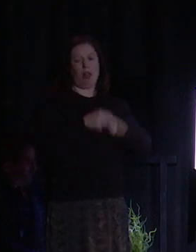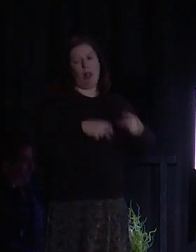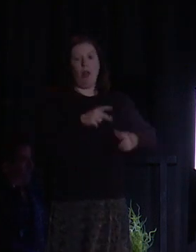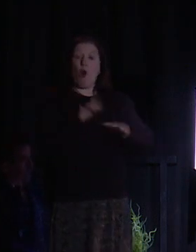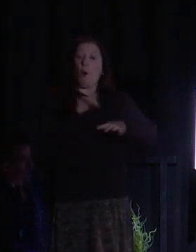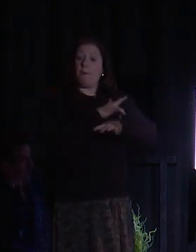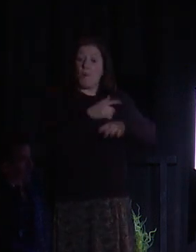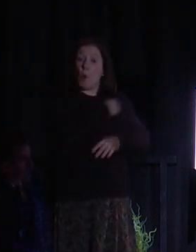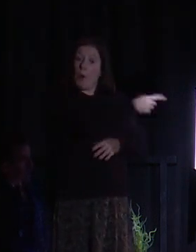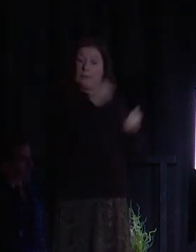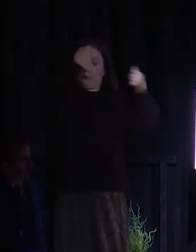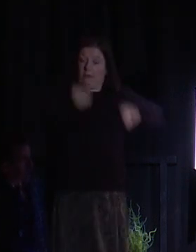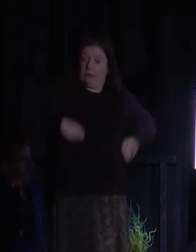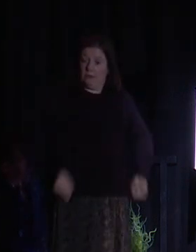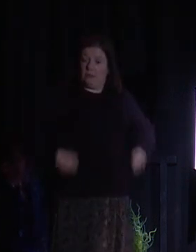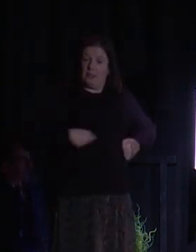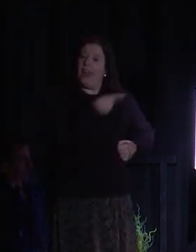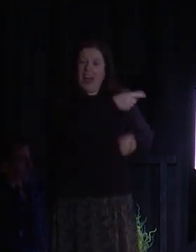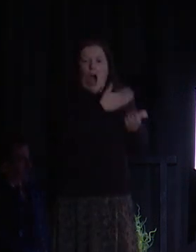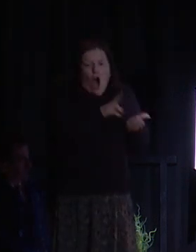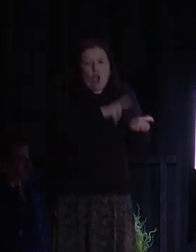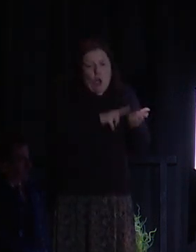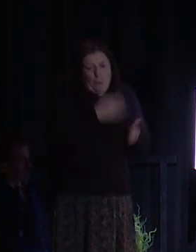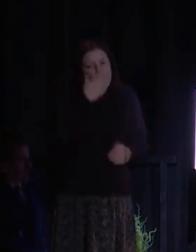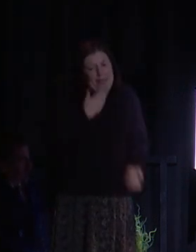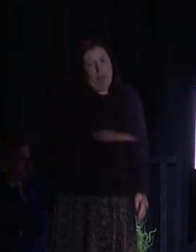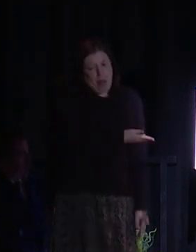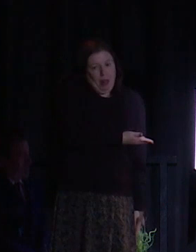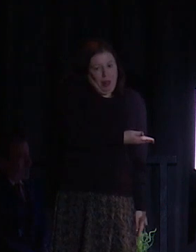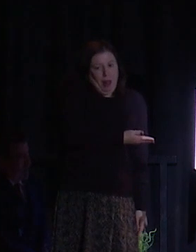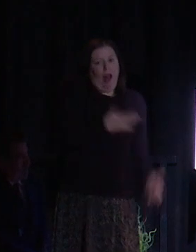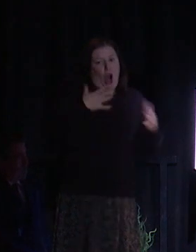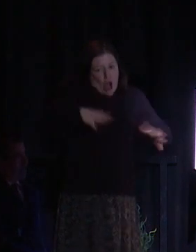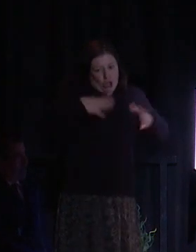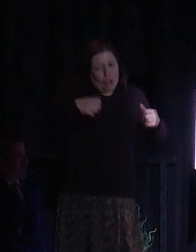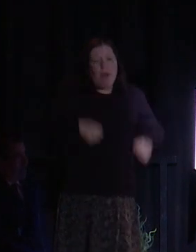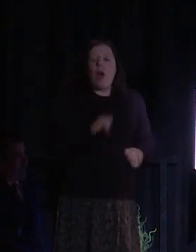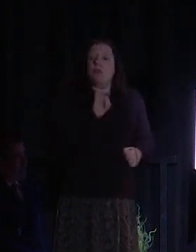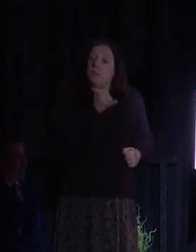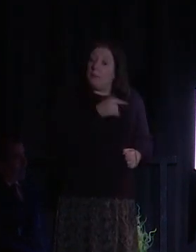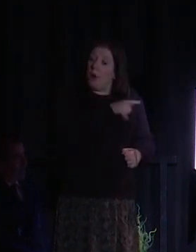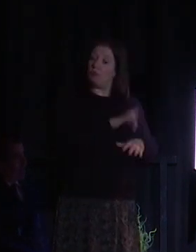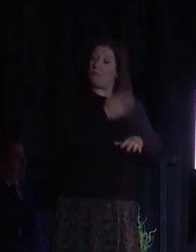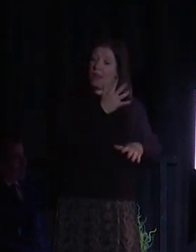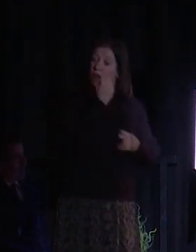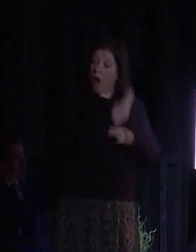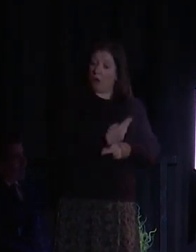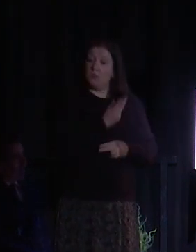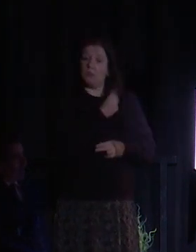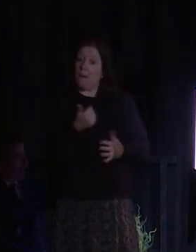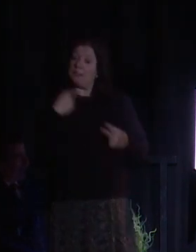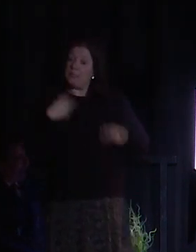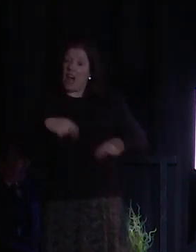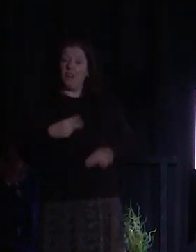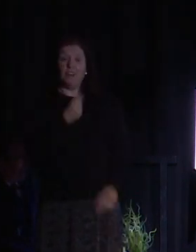give the performers who wear the costumes, who are just normal people, you know, just regular people. Sometimes they're professional artists, sometimes they're dancers, sometimes they're people who